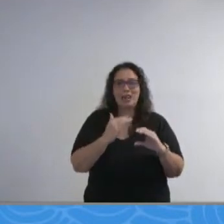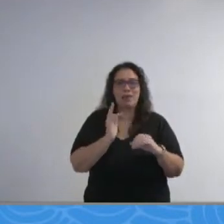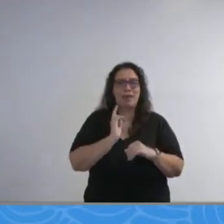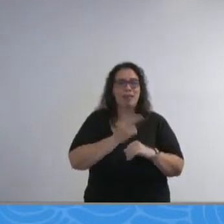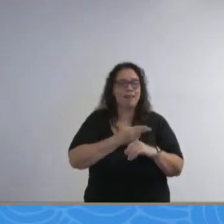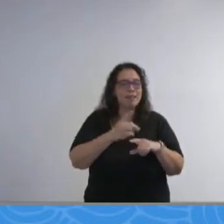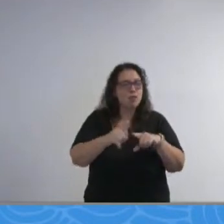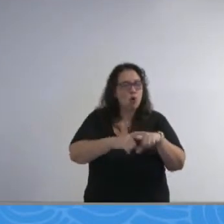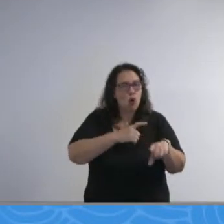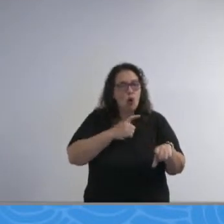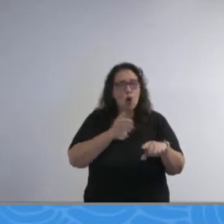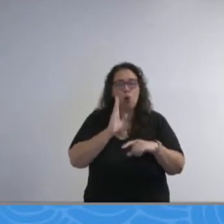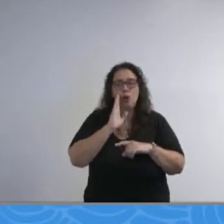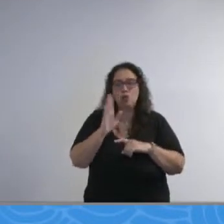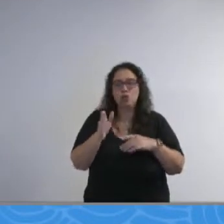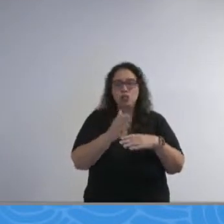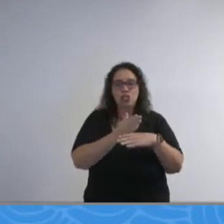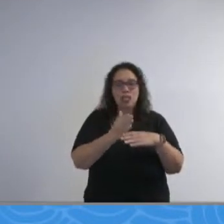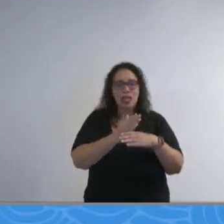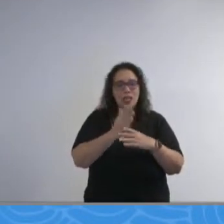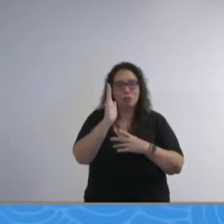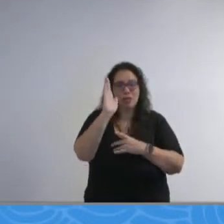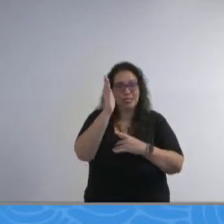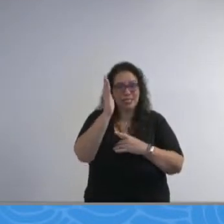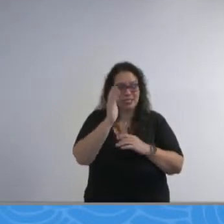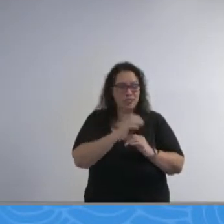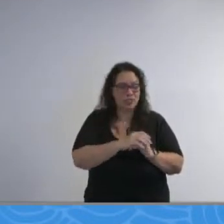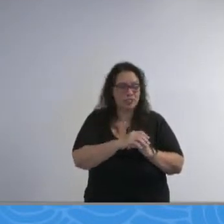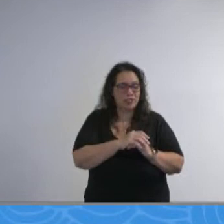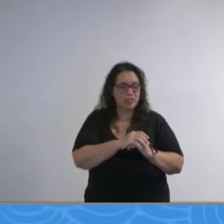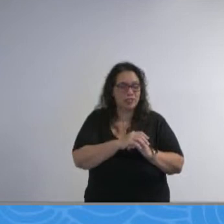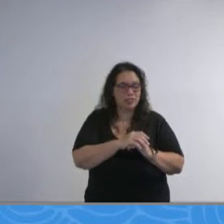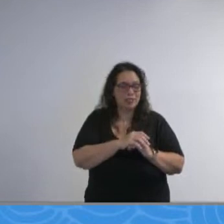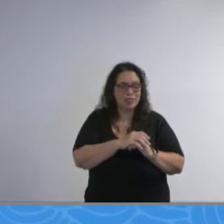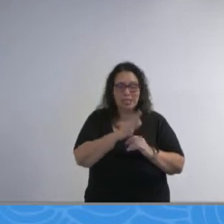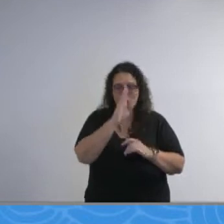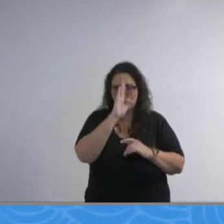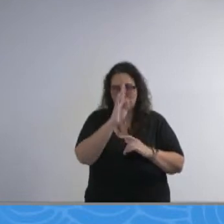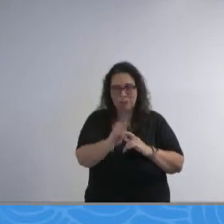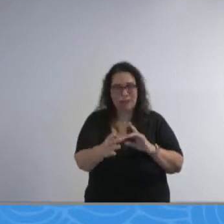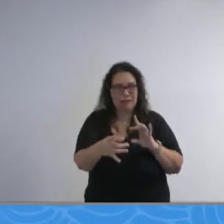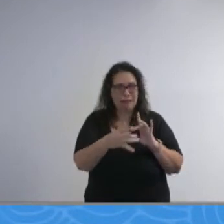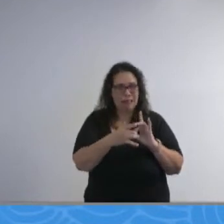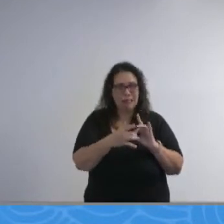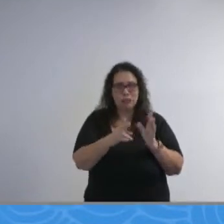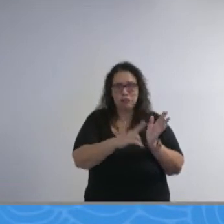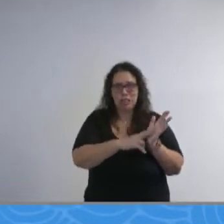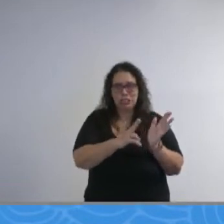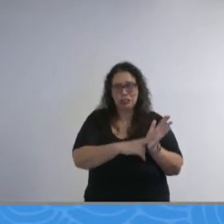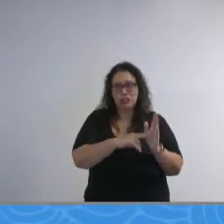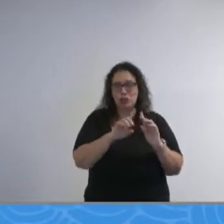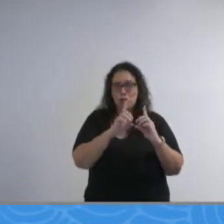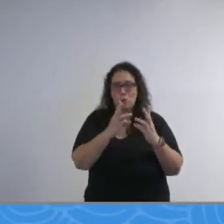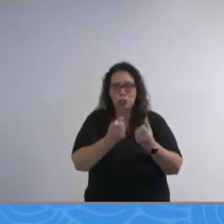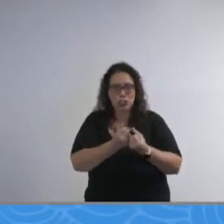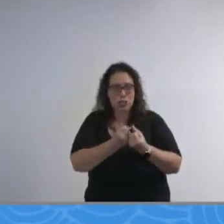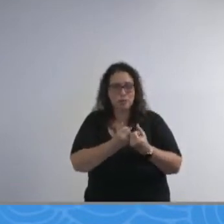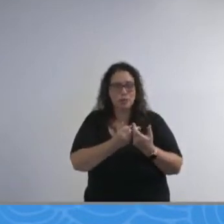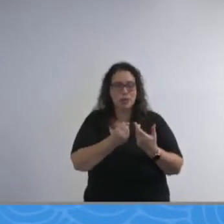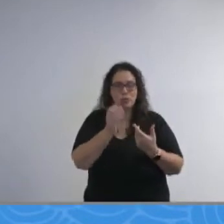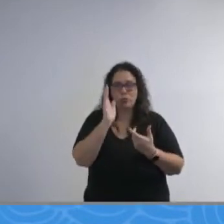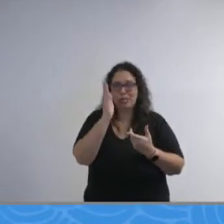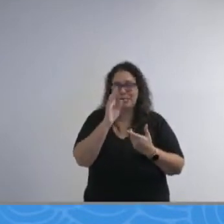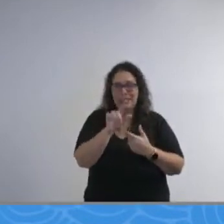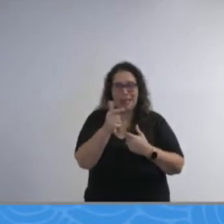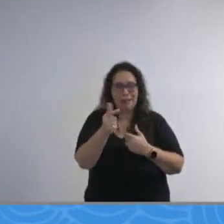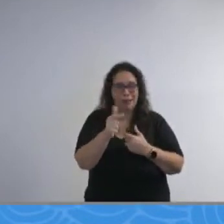more than happy to share the presentation, and as well as the direct links to register to our upcoming workshops. We present every